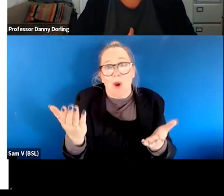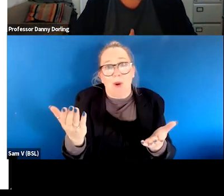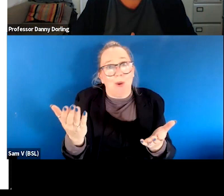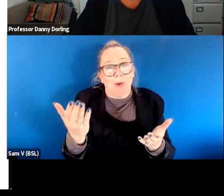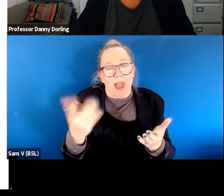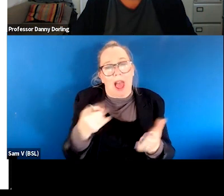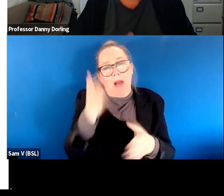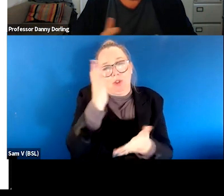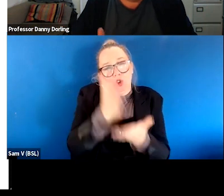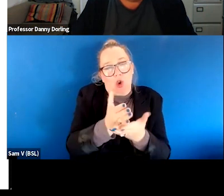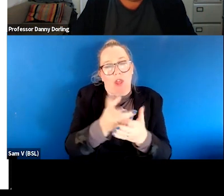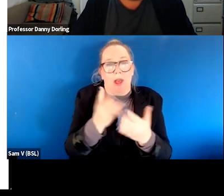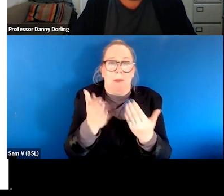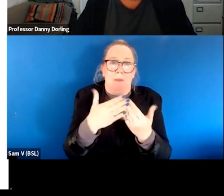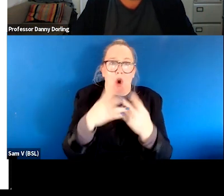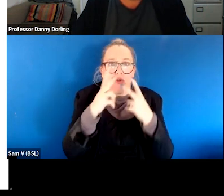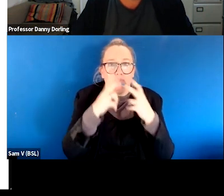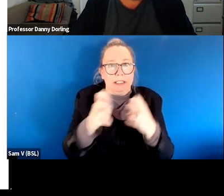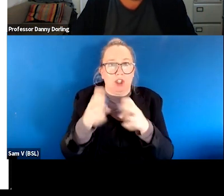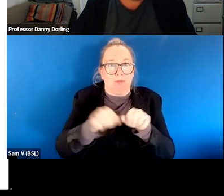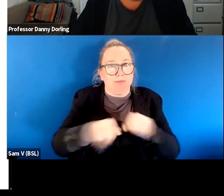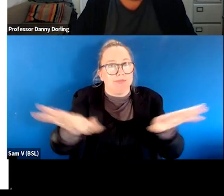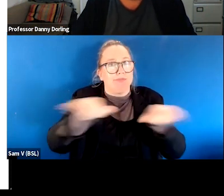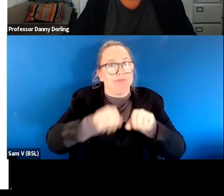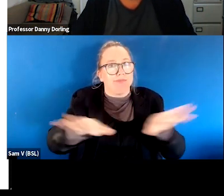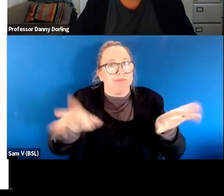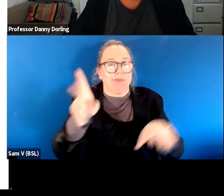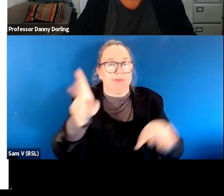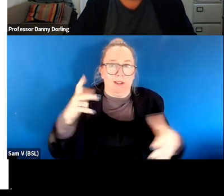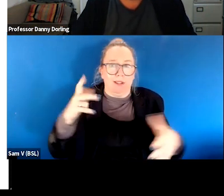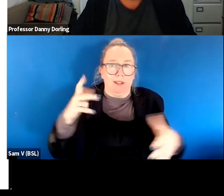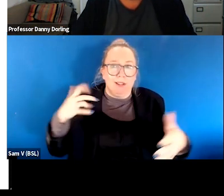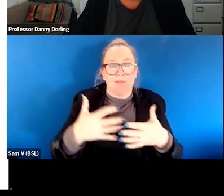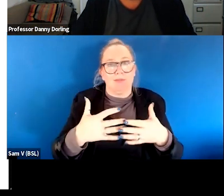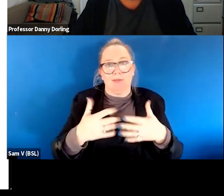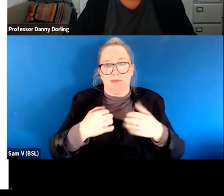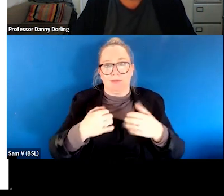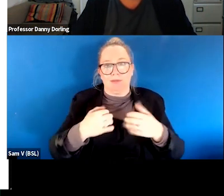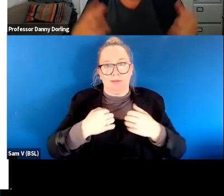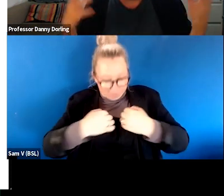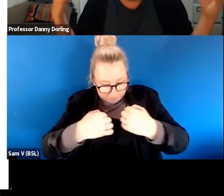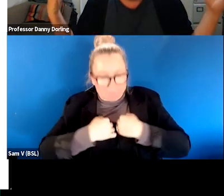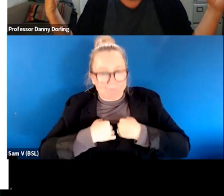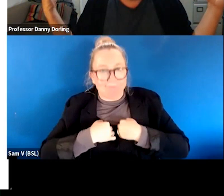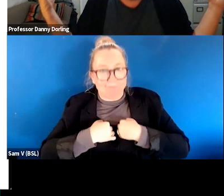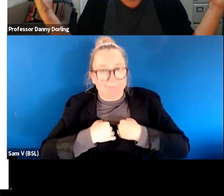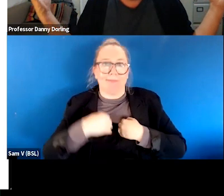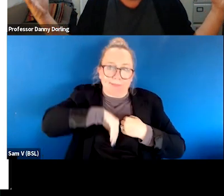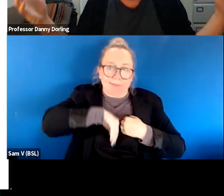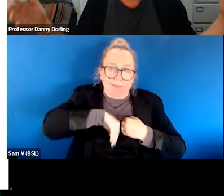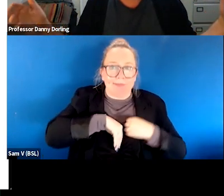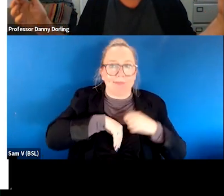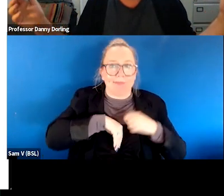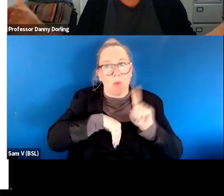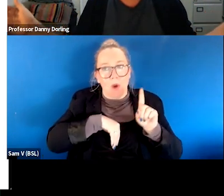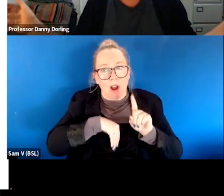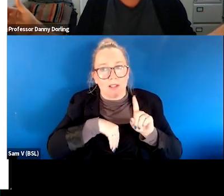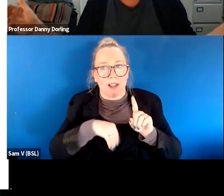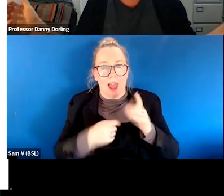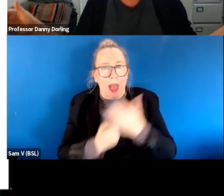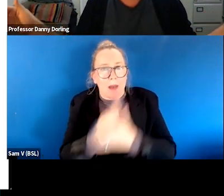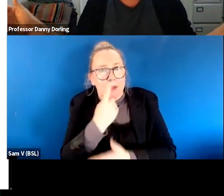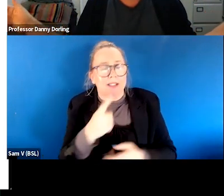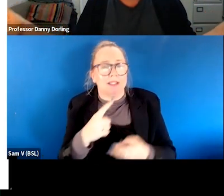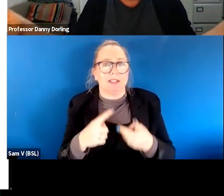papers that may worry people, or people may worry about other things. At least we've got a growing sense of what